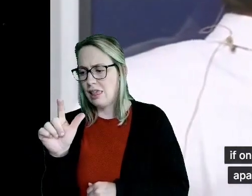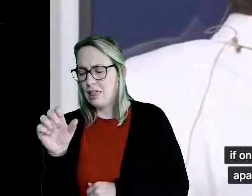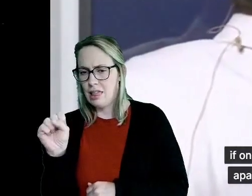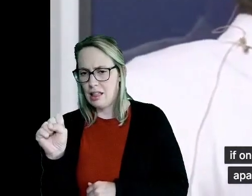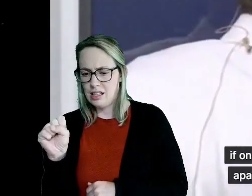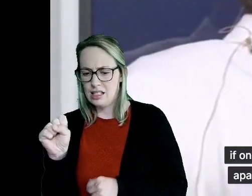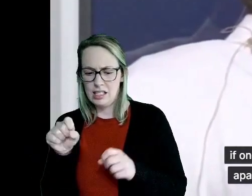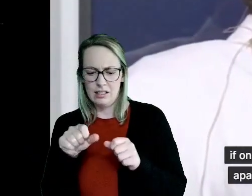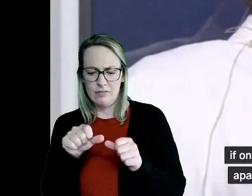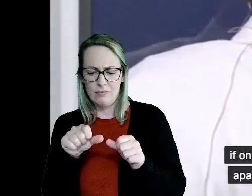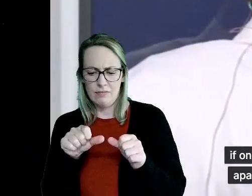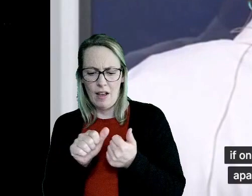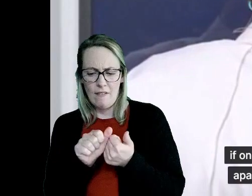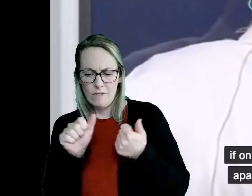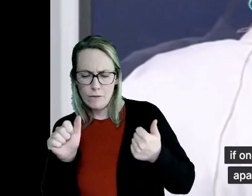are the cities